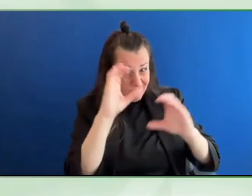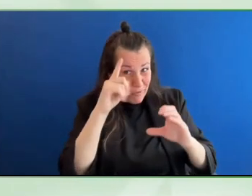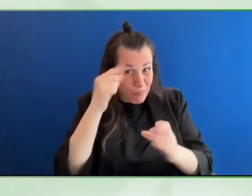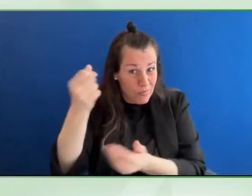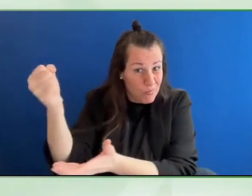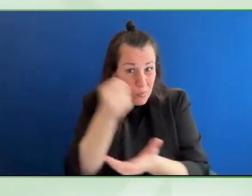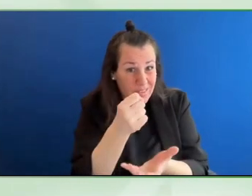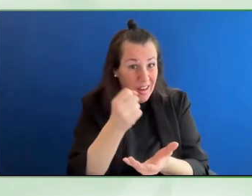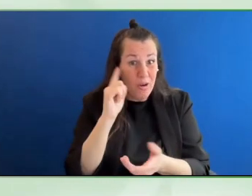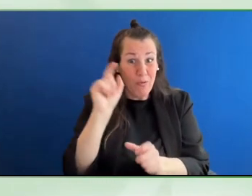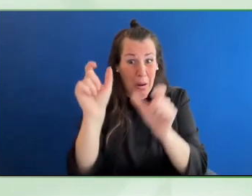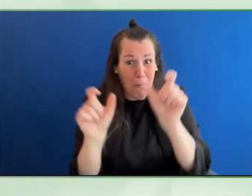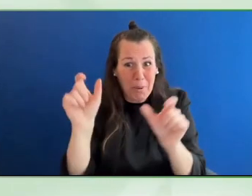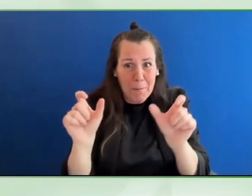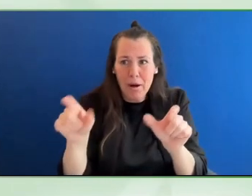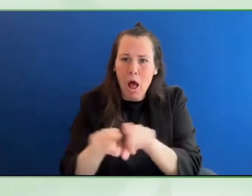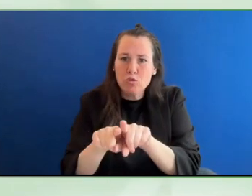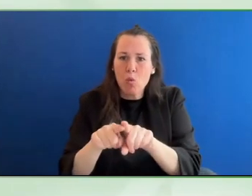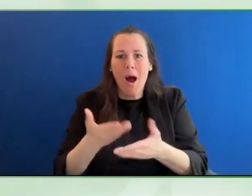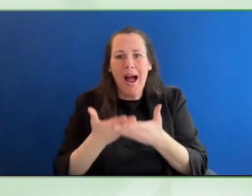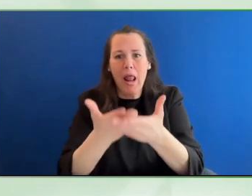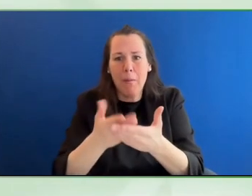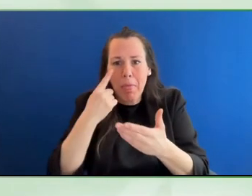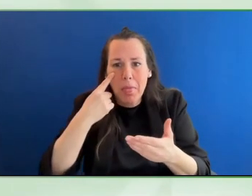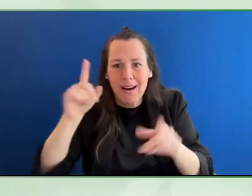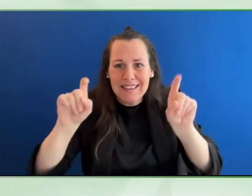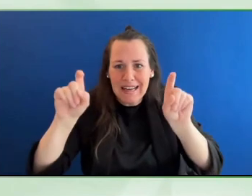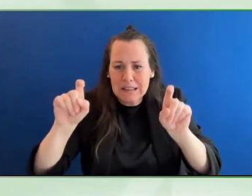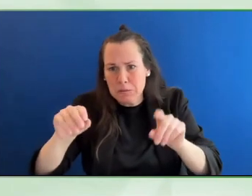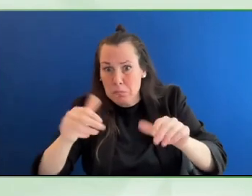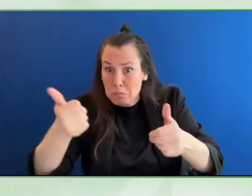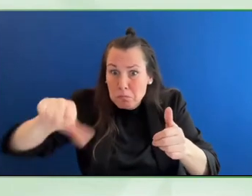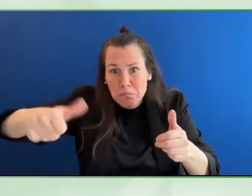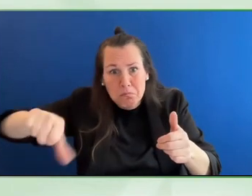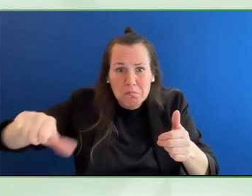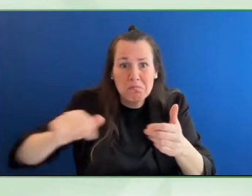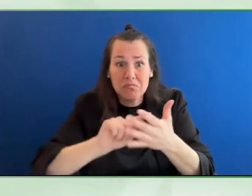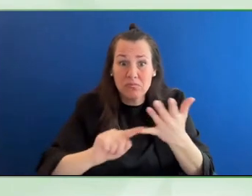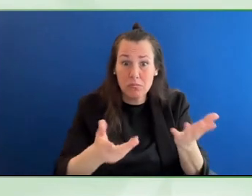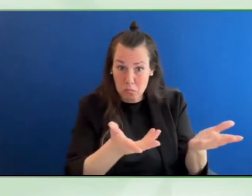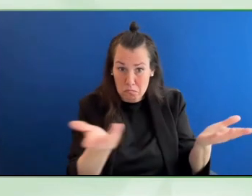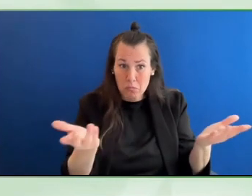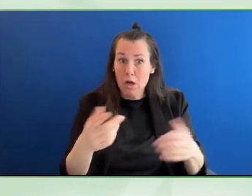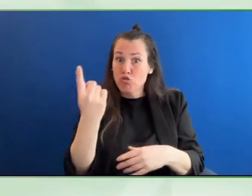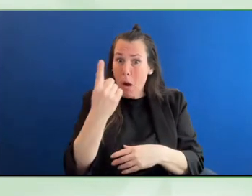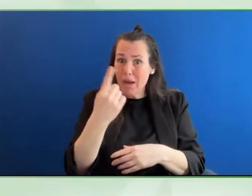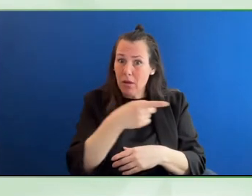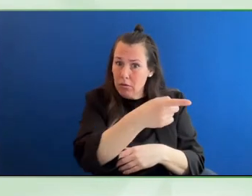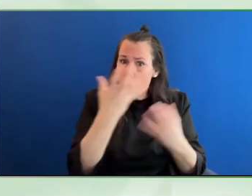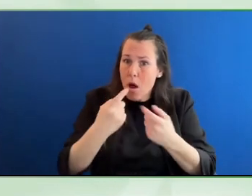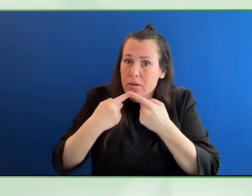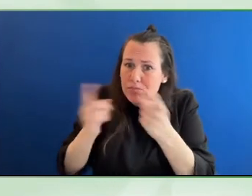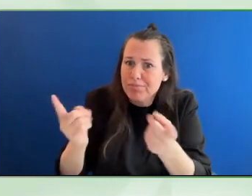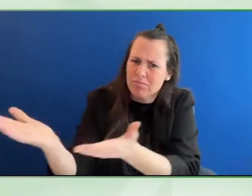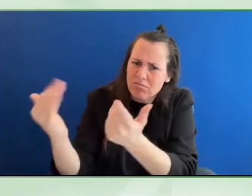problems in Android and other kinds of places where they don't use Macs and PCs. Mm-hmm. So we're actually trying to